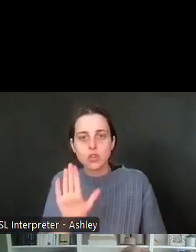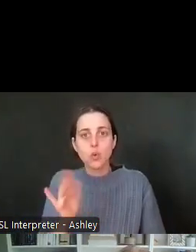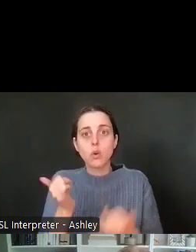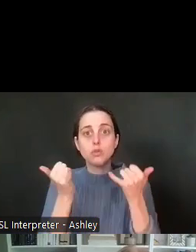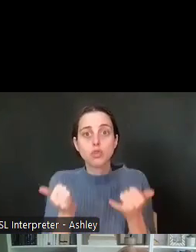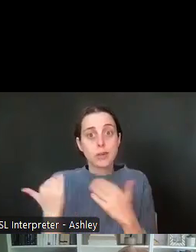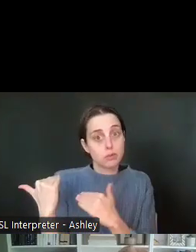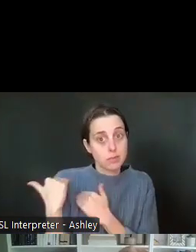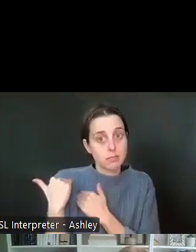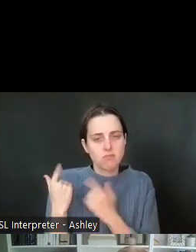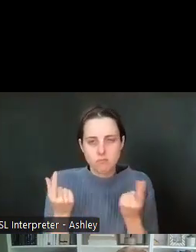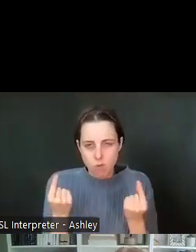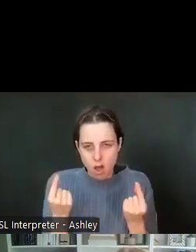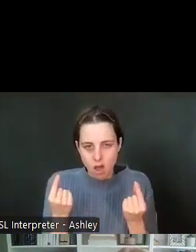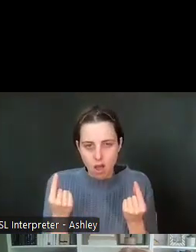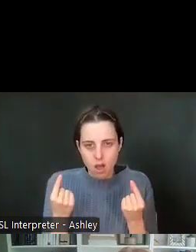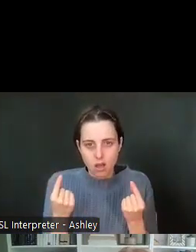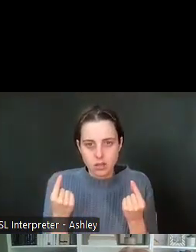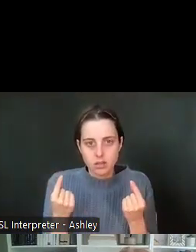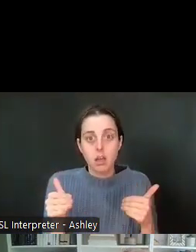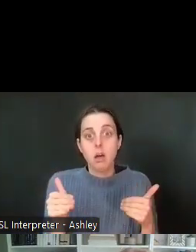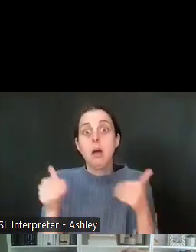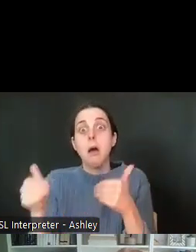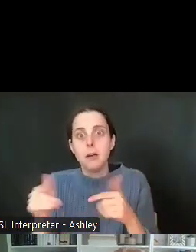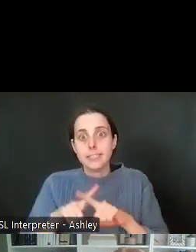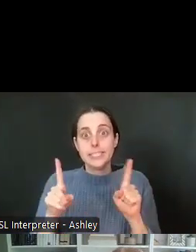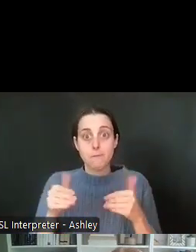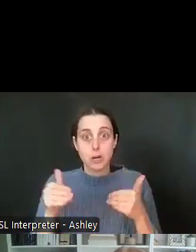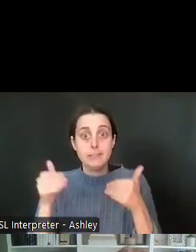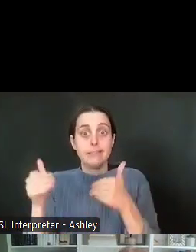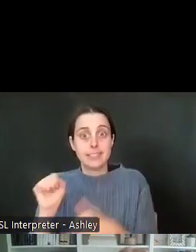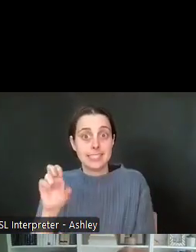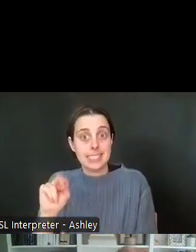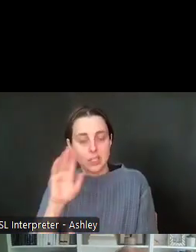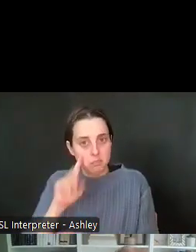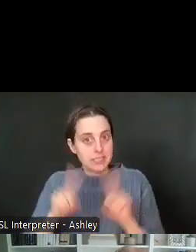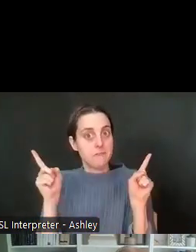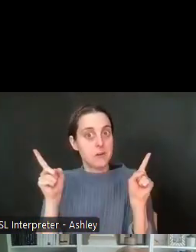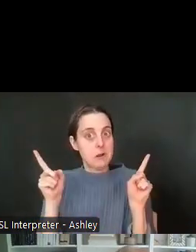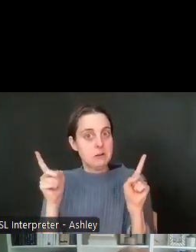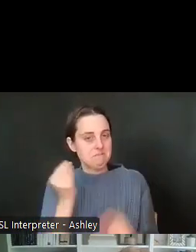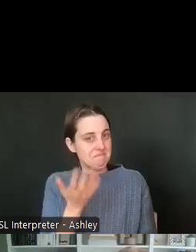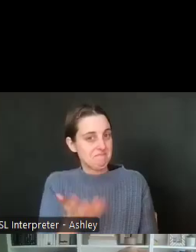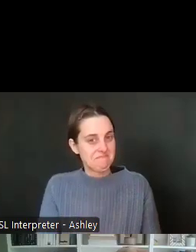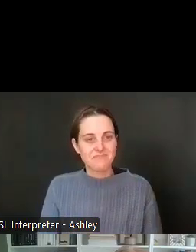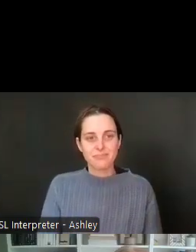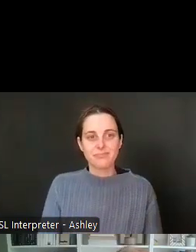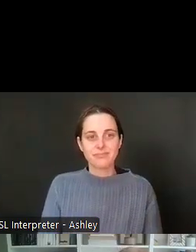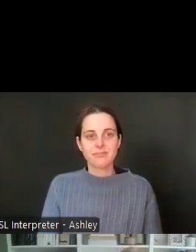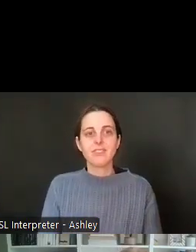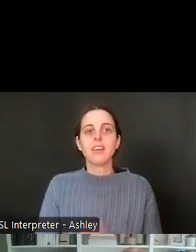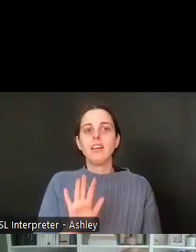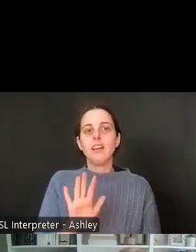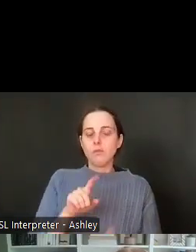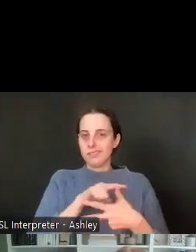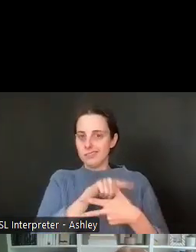those responsibilities be in a different season? So the three things that I've seen the most, not just in research and not